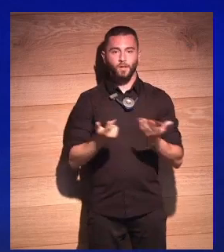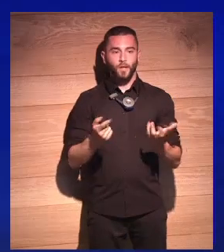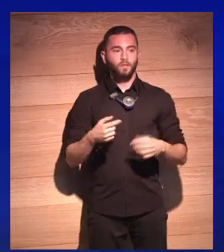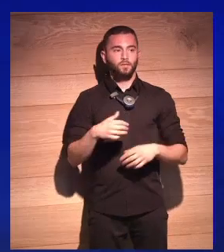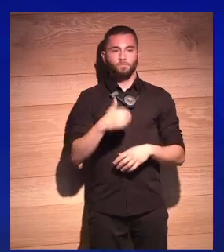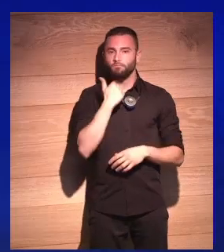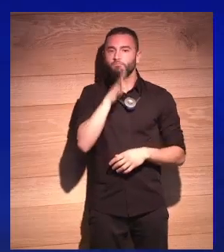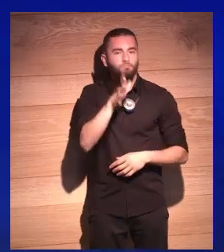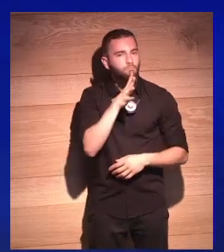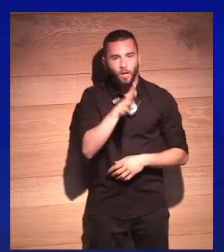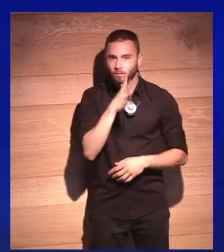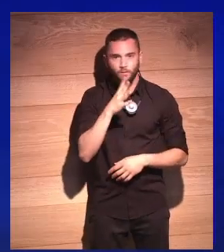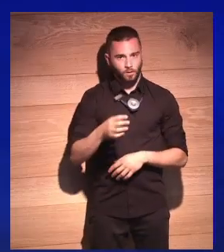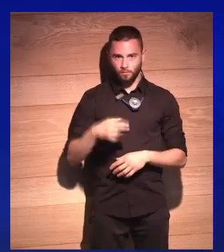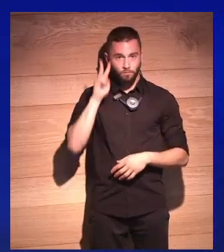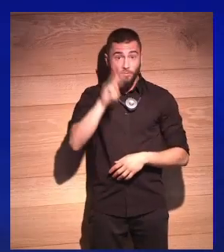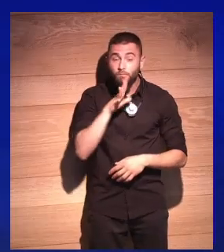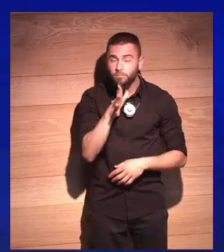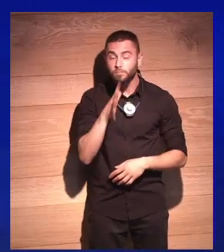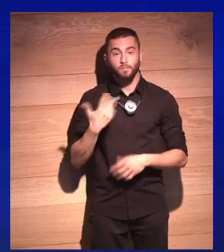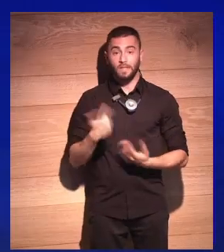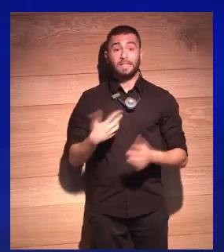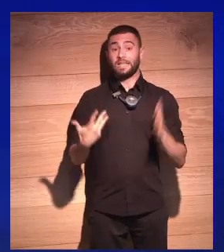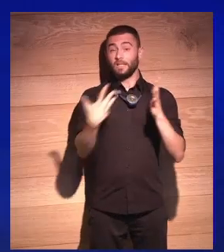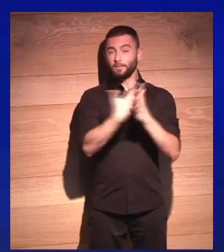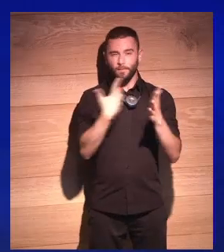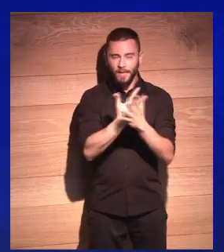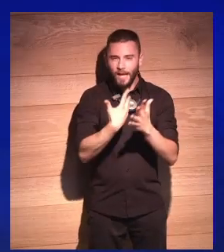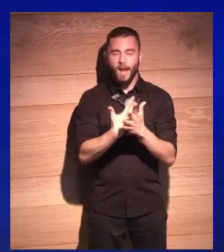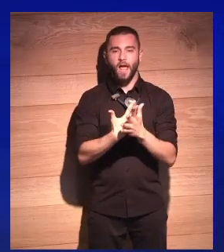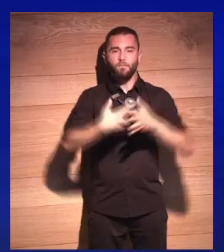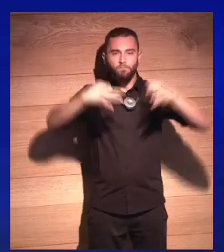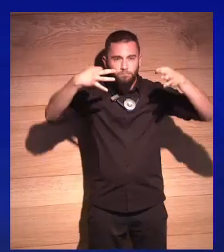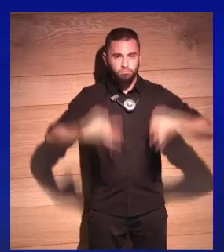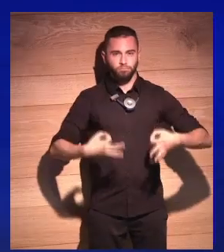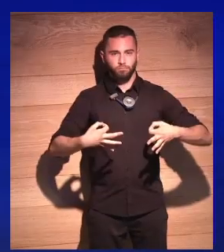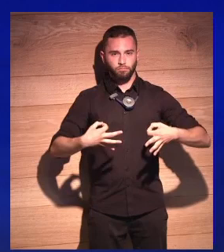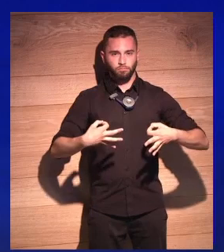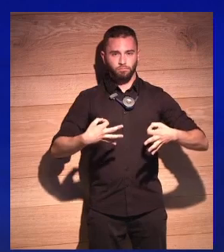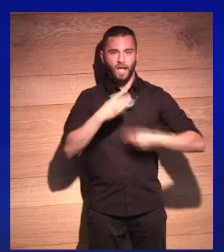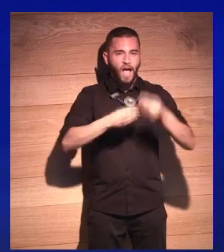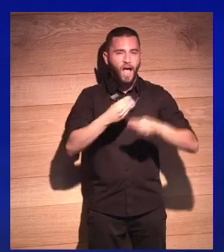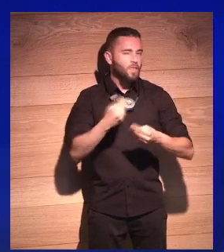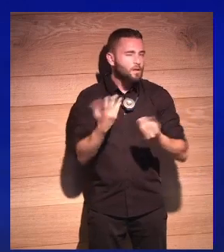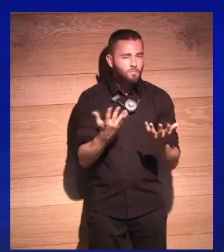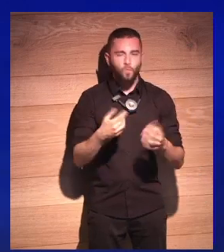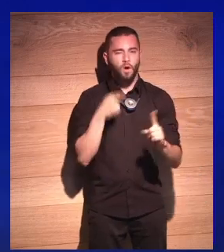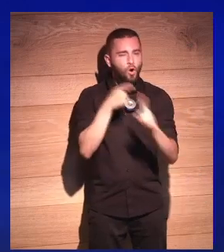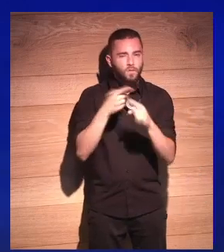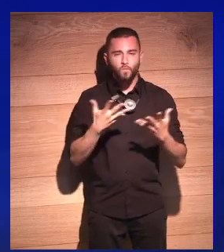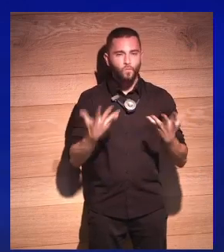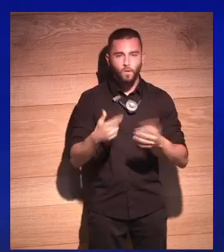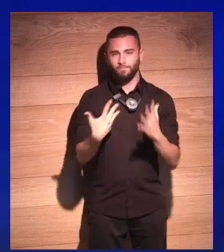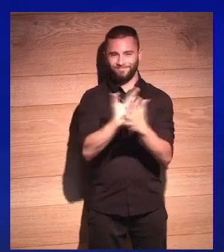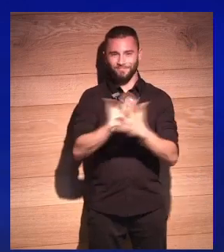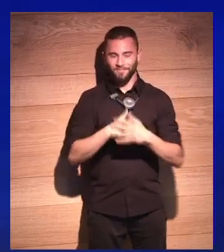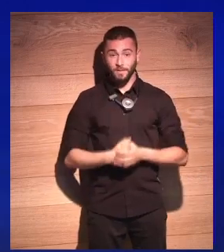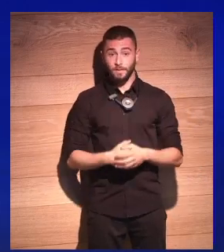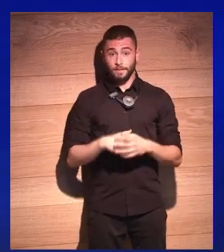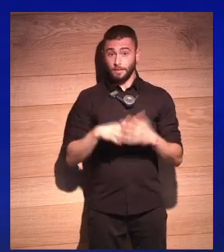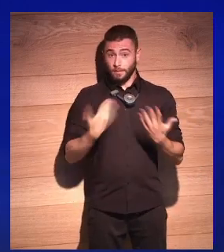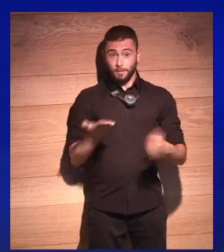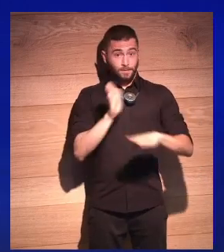with mime gloves, and it's quite impressive to watch, and she will explain how this works.